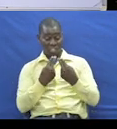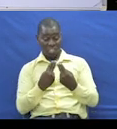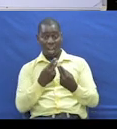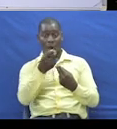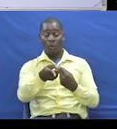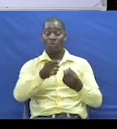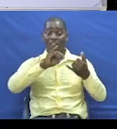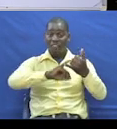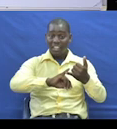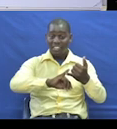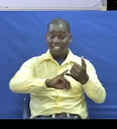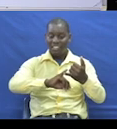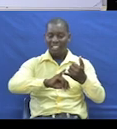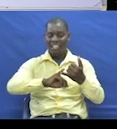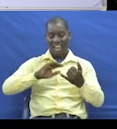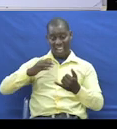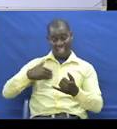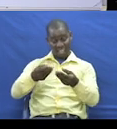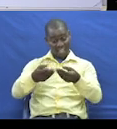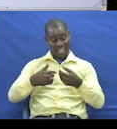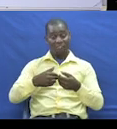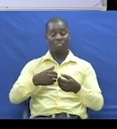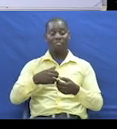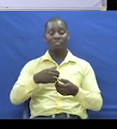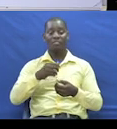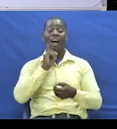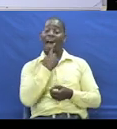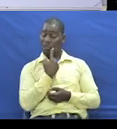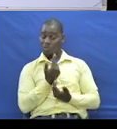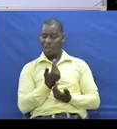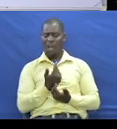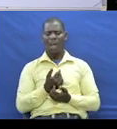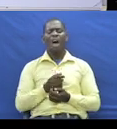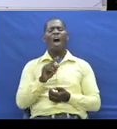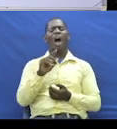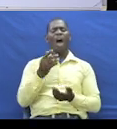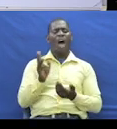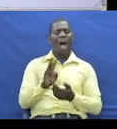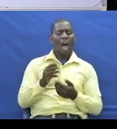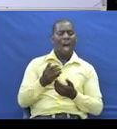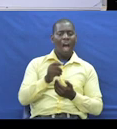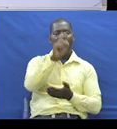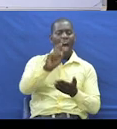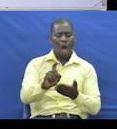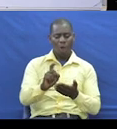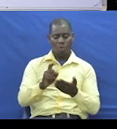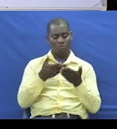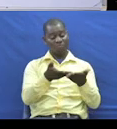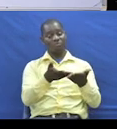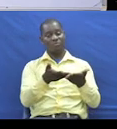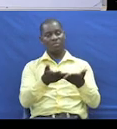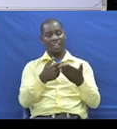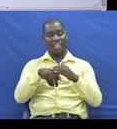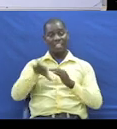your fellows, and then once we meet, we'll be in a position to find out how far were you